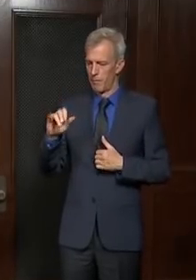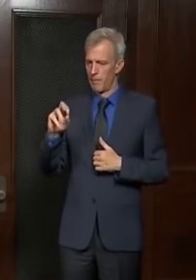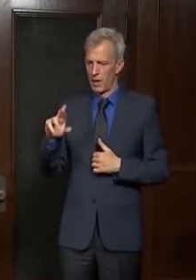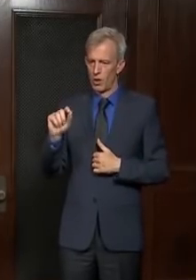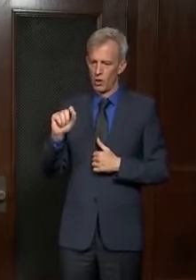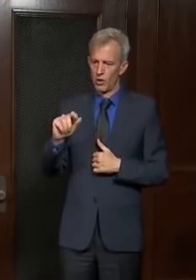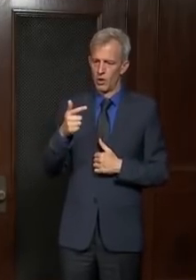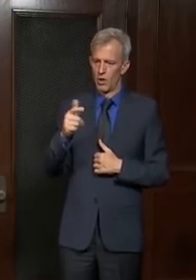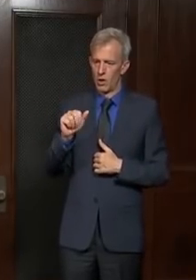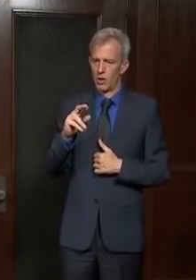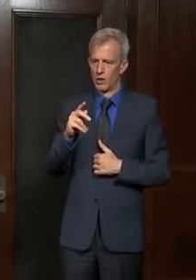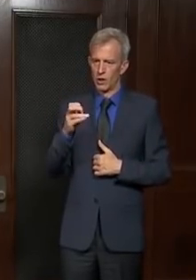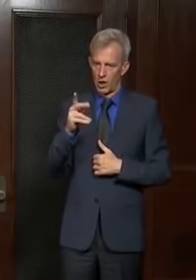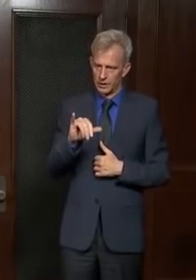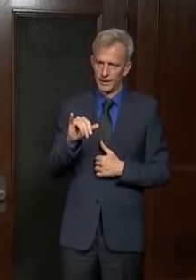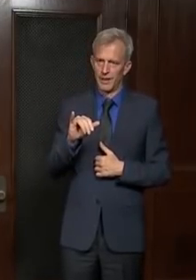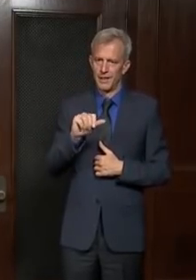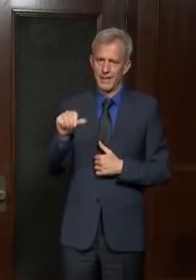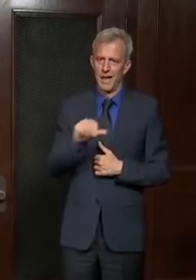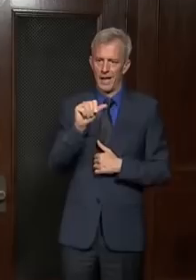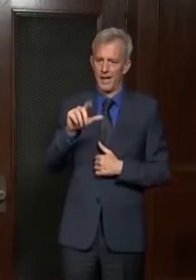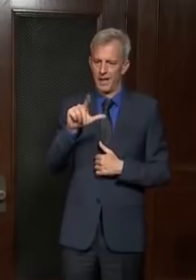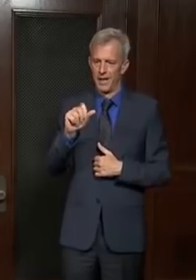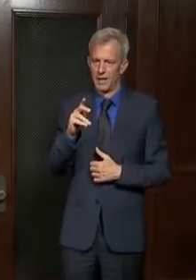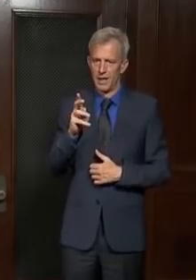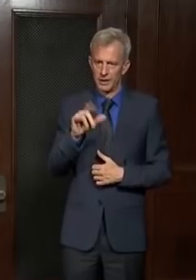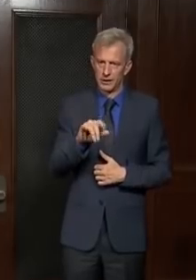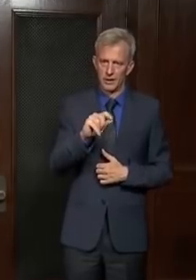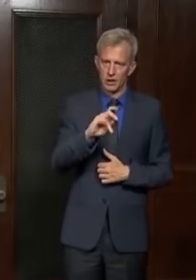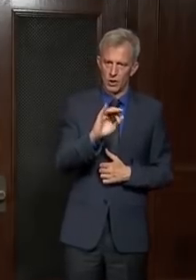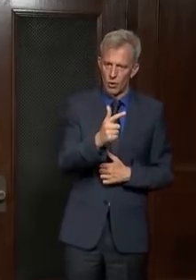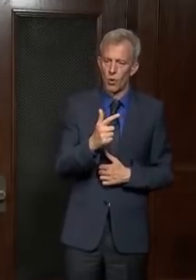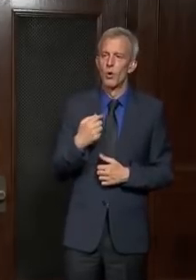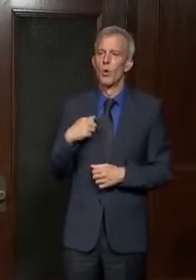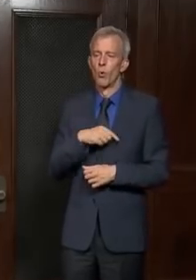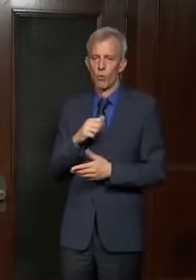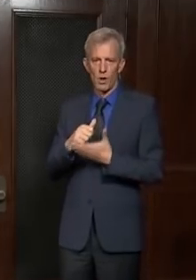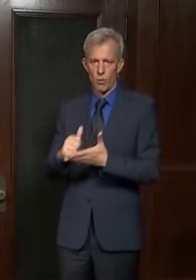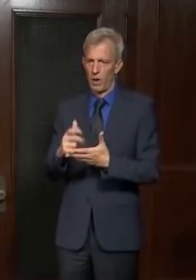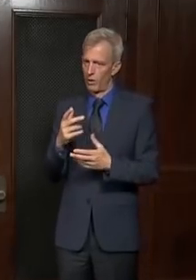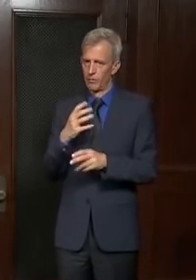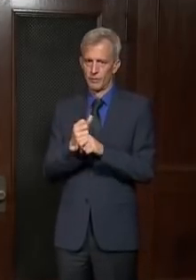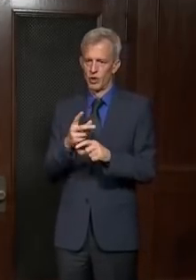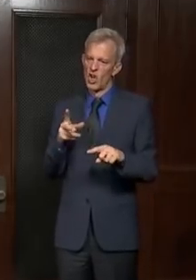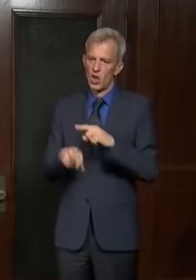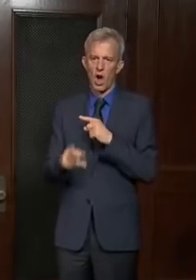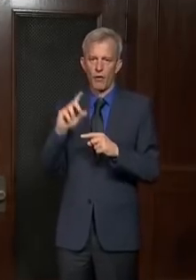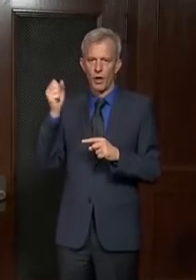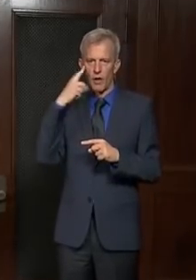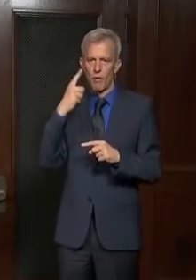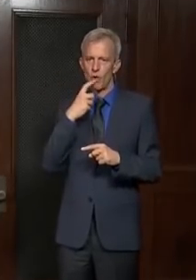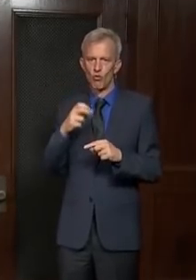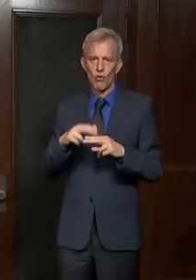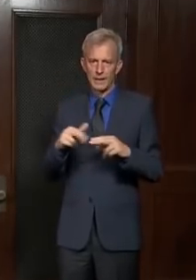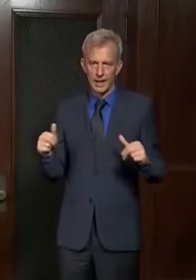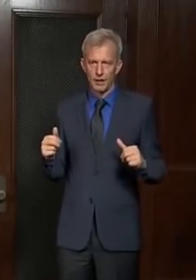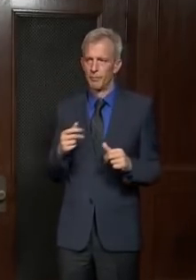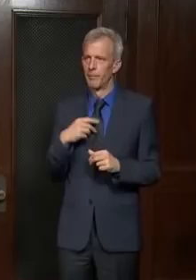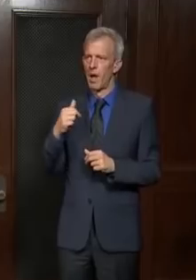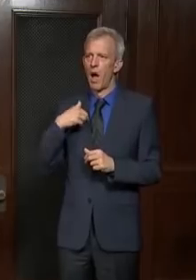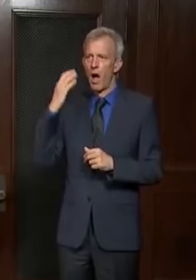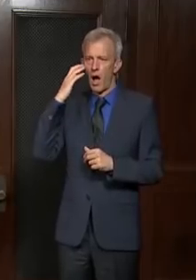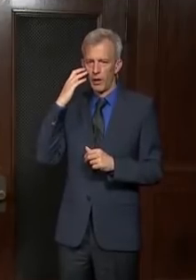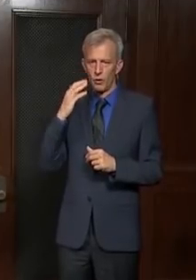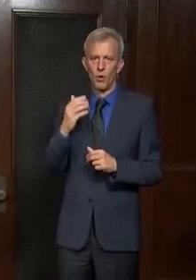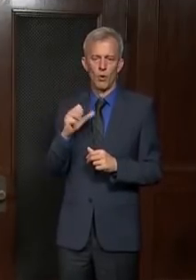mayor.garcetti@lacity.org, and we'll do everything that we can to make sure we get through any red tape. Those are online today. I know people that are in them right now, and she shouldn't have to